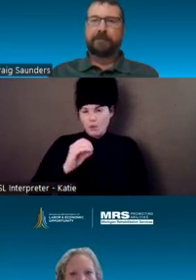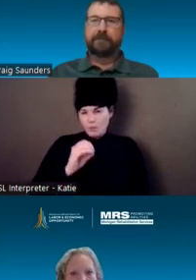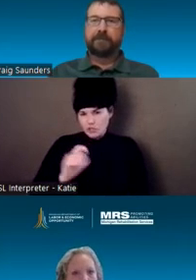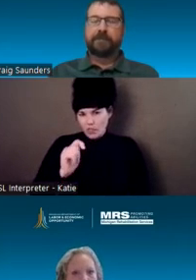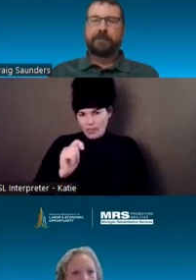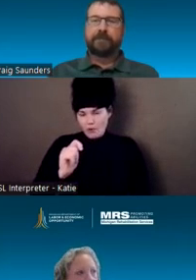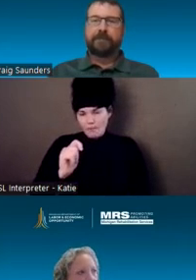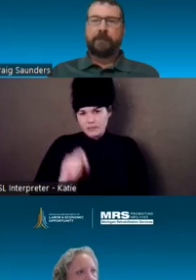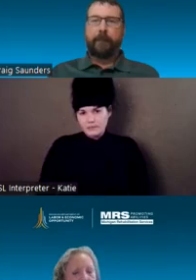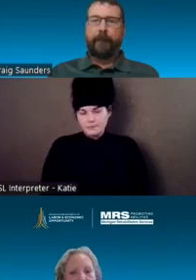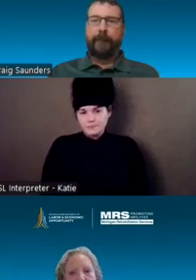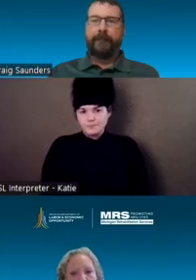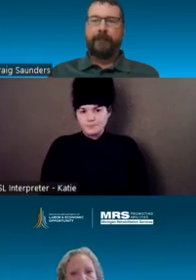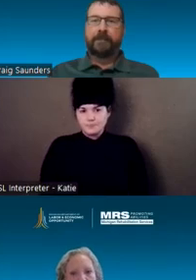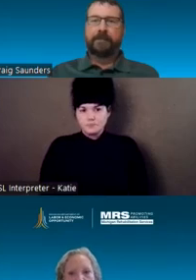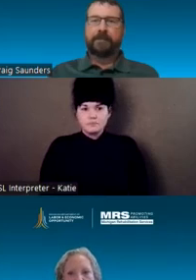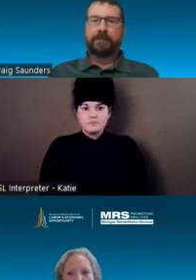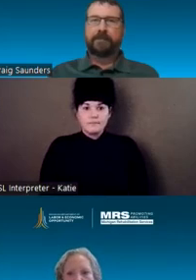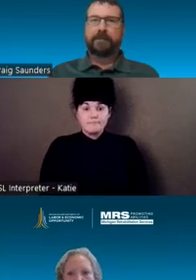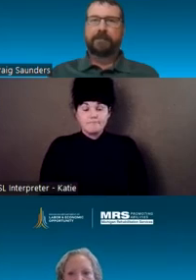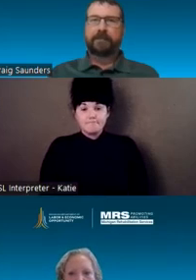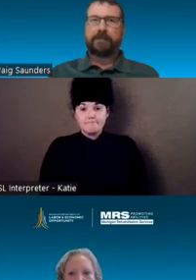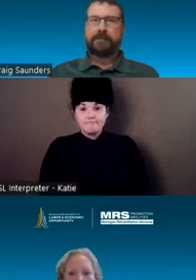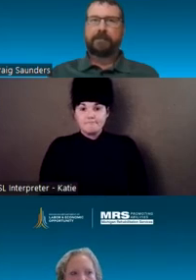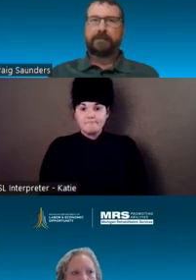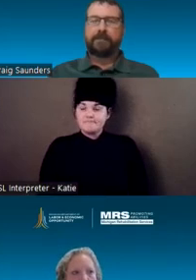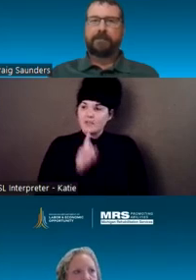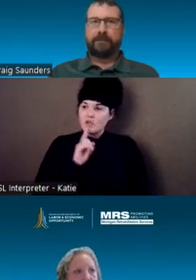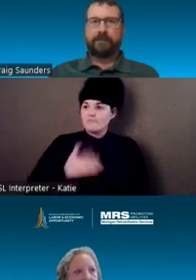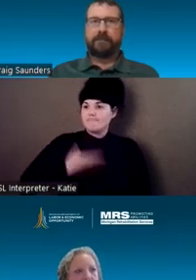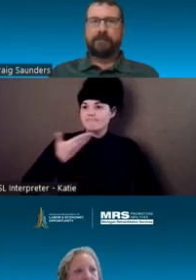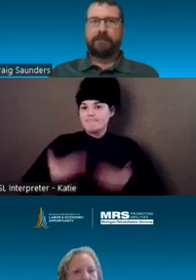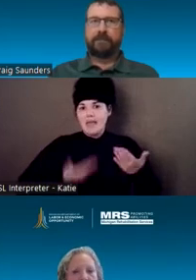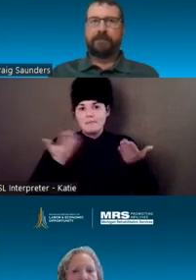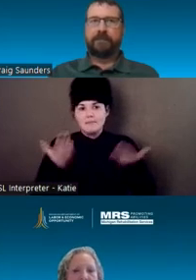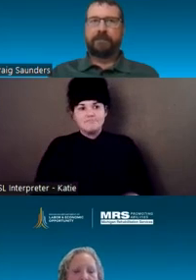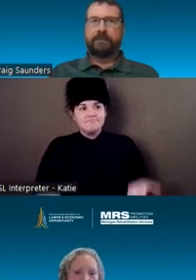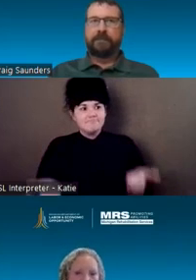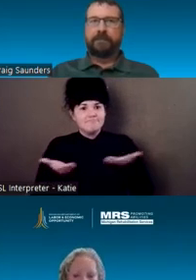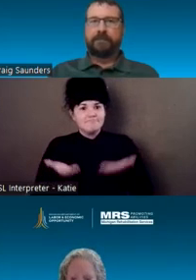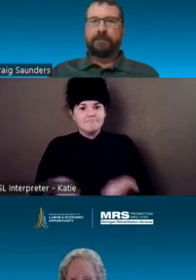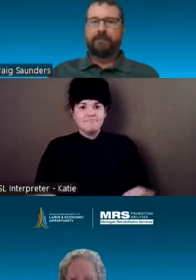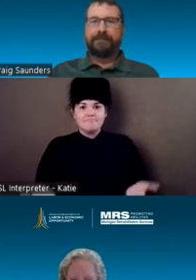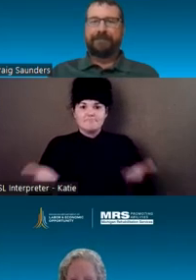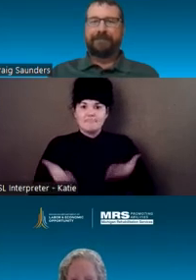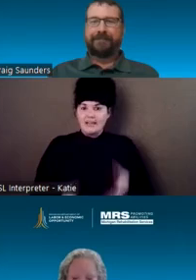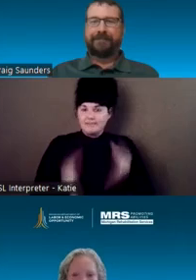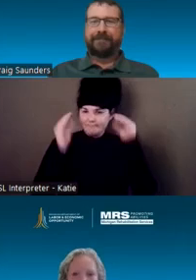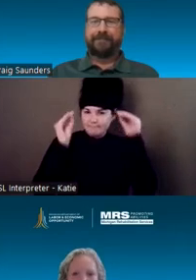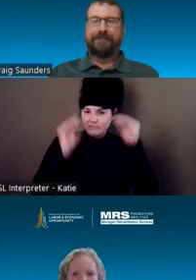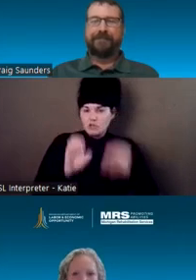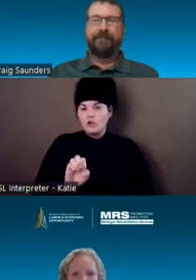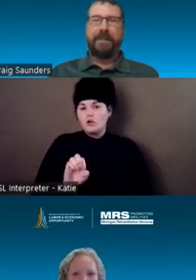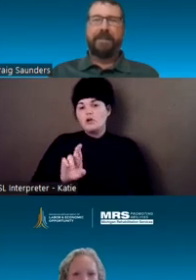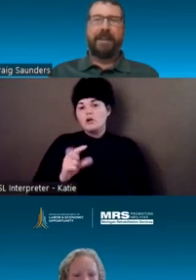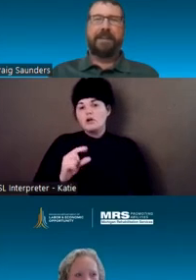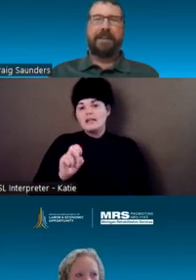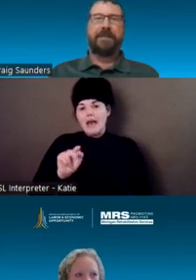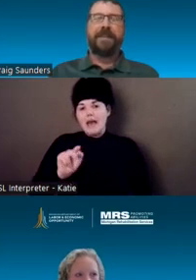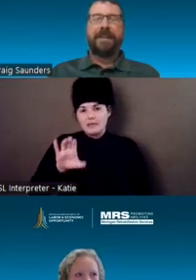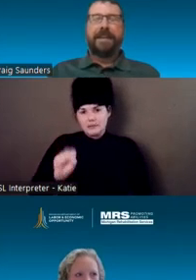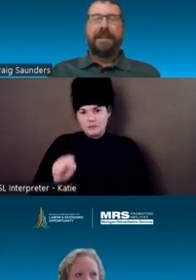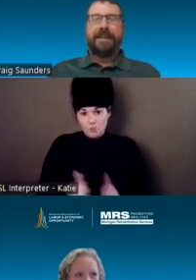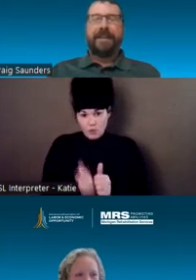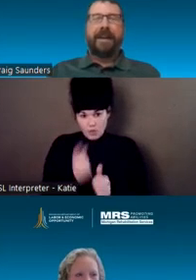therapist, and I am very happy to be here and discuss some ergonomics with you. Thank